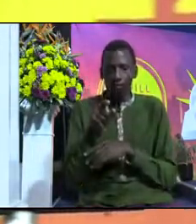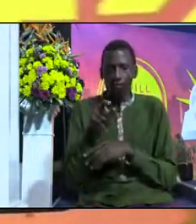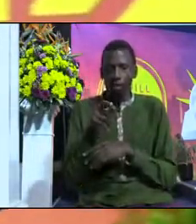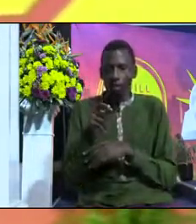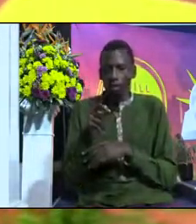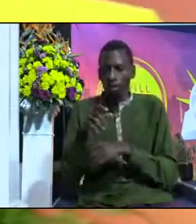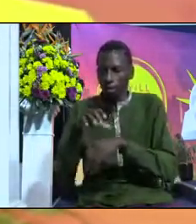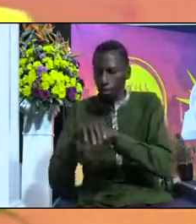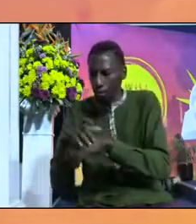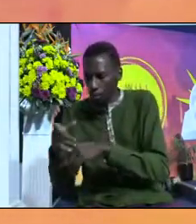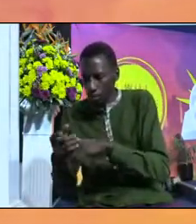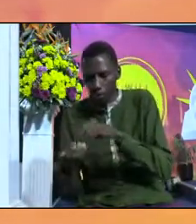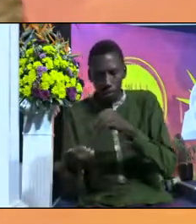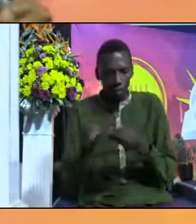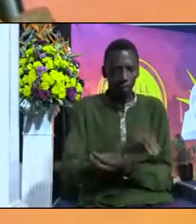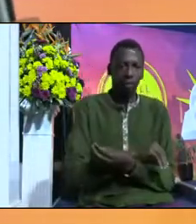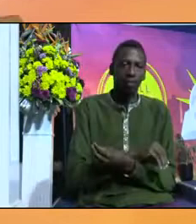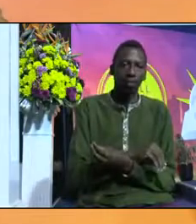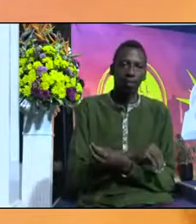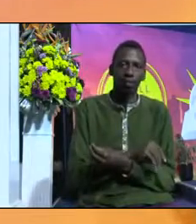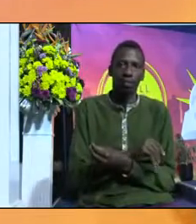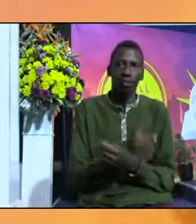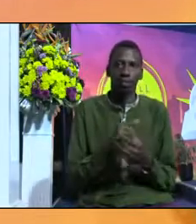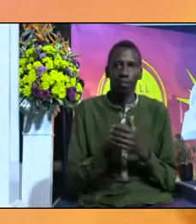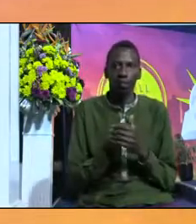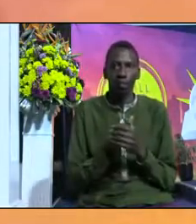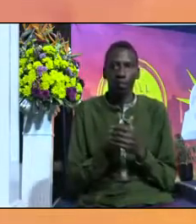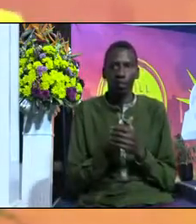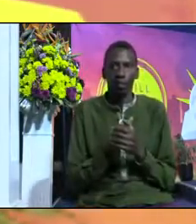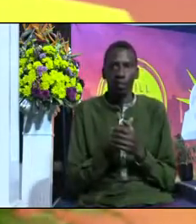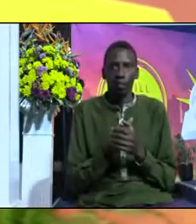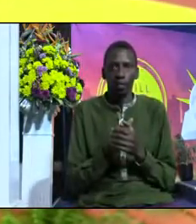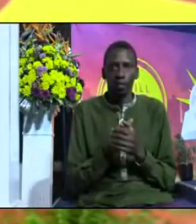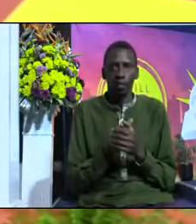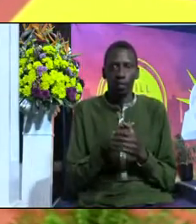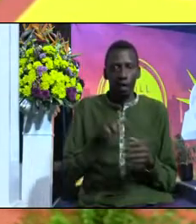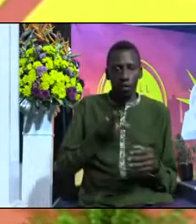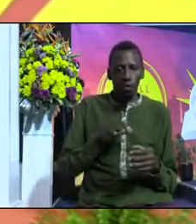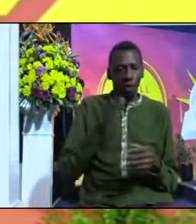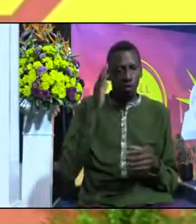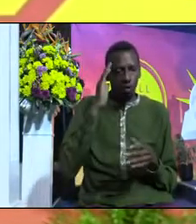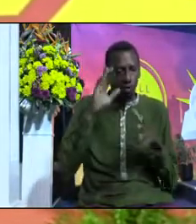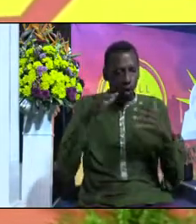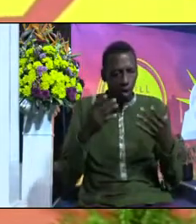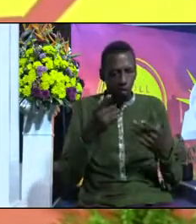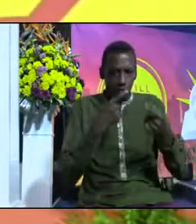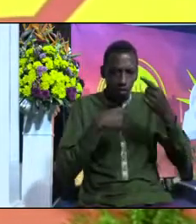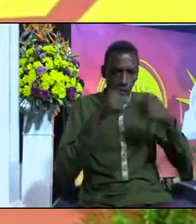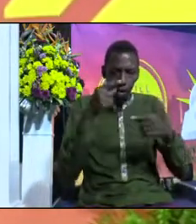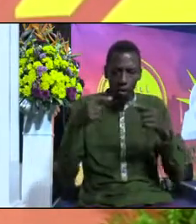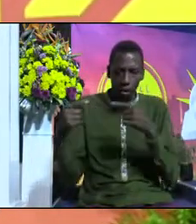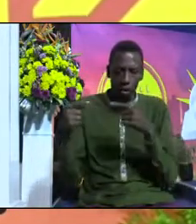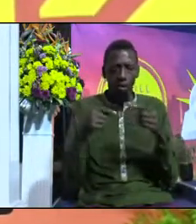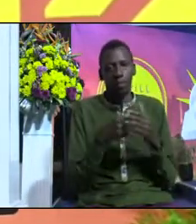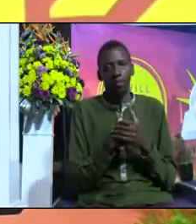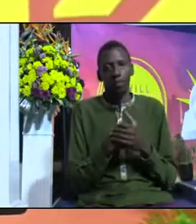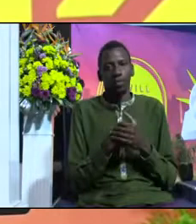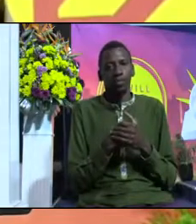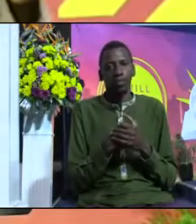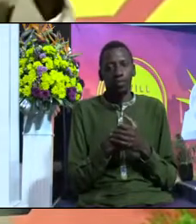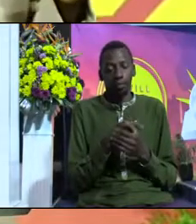you. Am I telling truth? They know how to win an argument. And I have